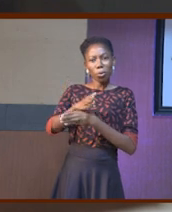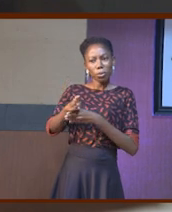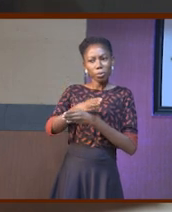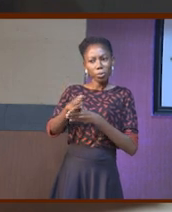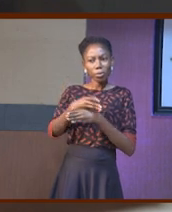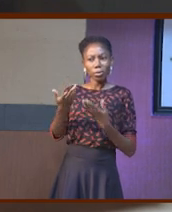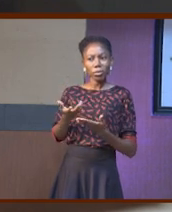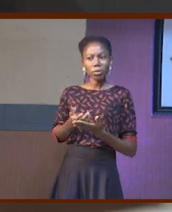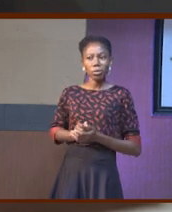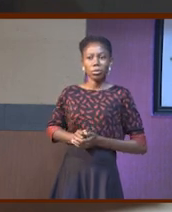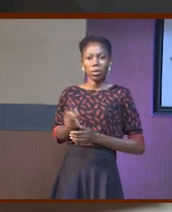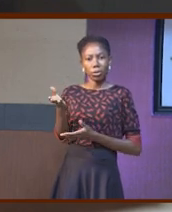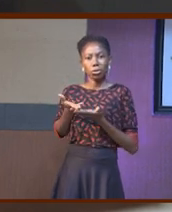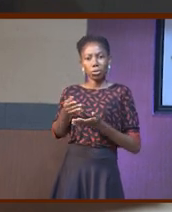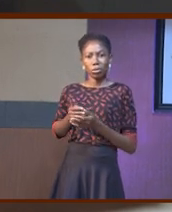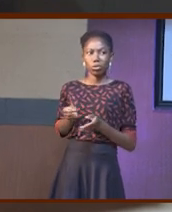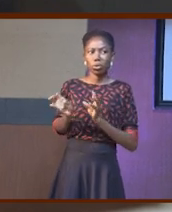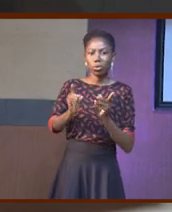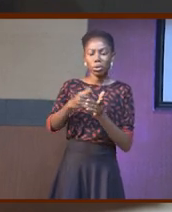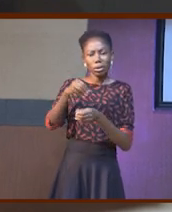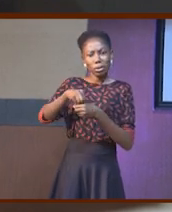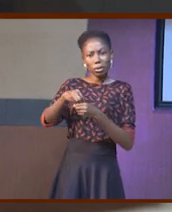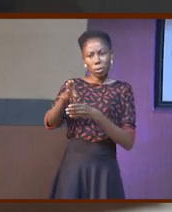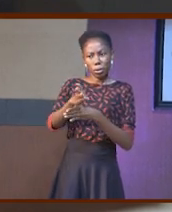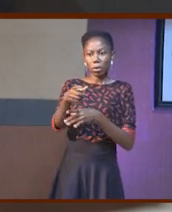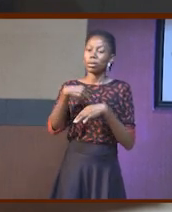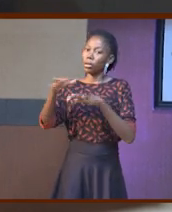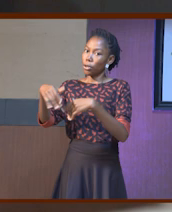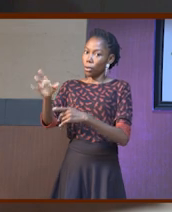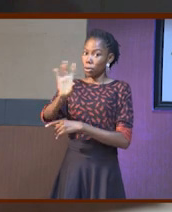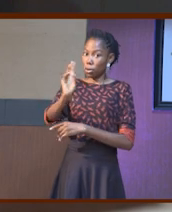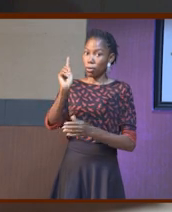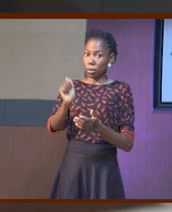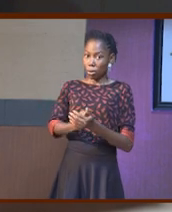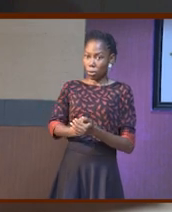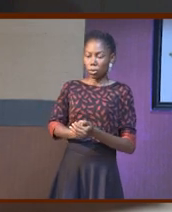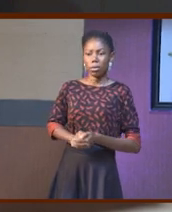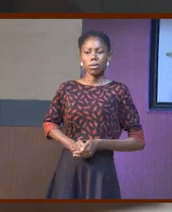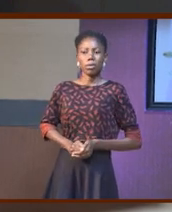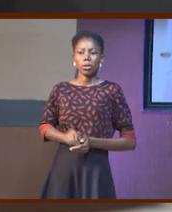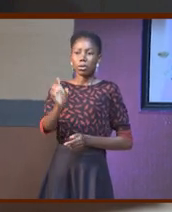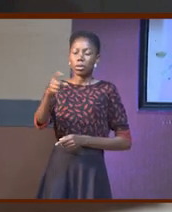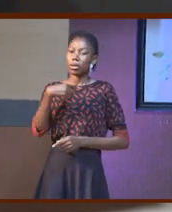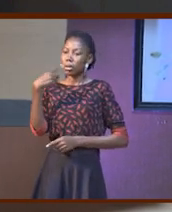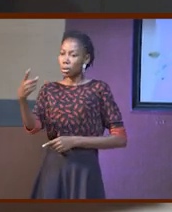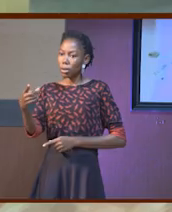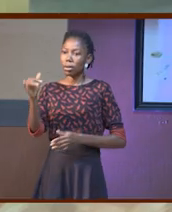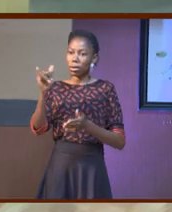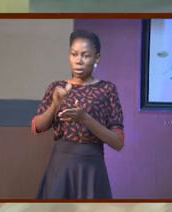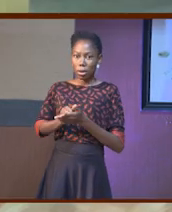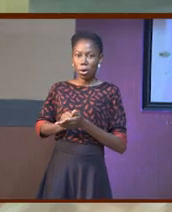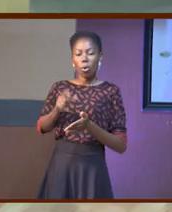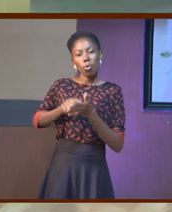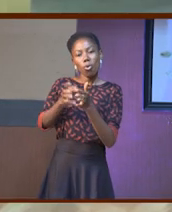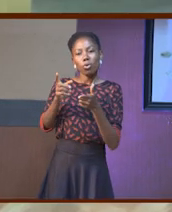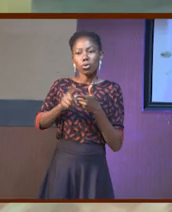in what? Invest the money in business. So I gave him the money. And before I gave him the money, I told him specifically what I wanted